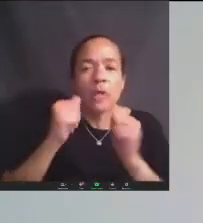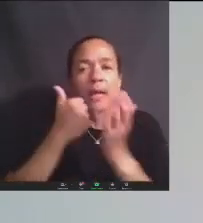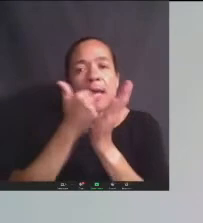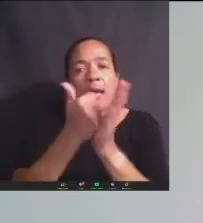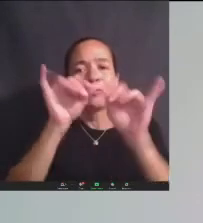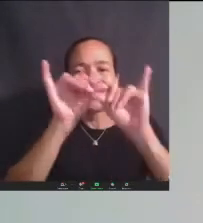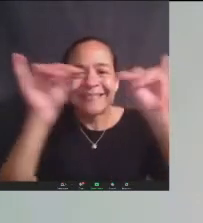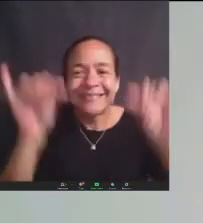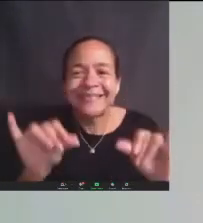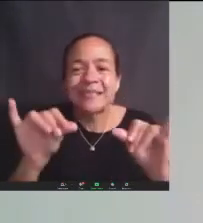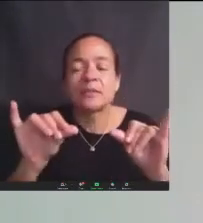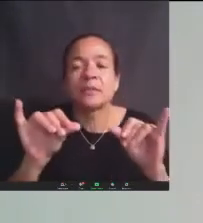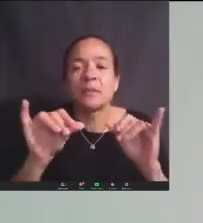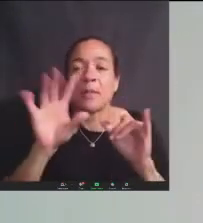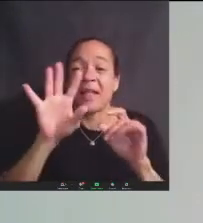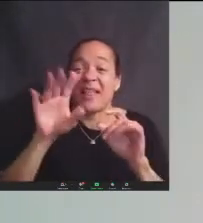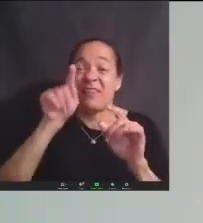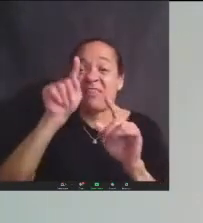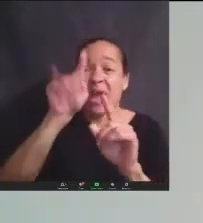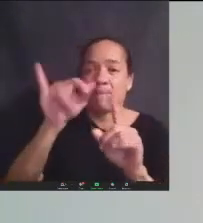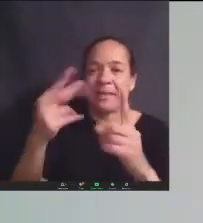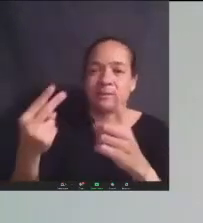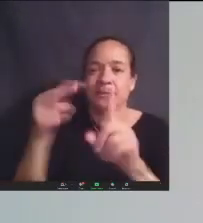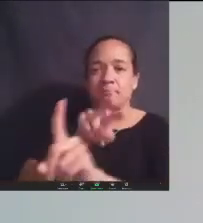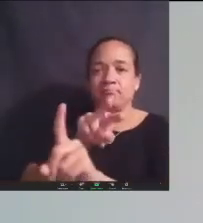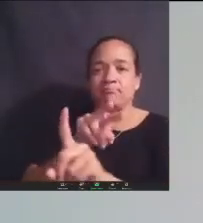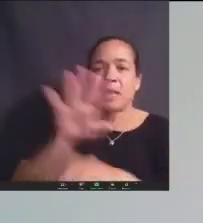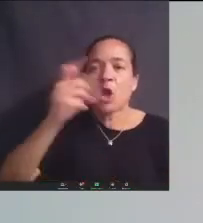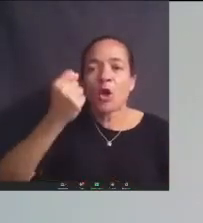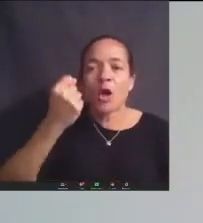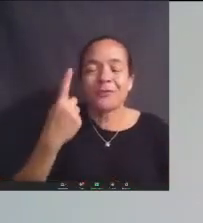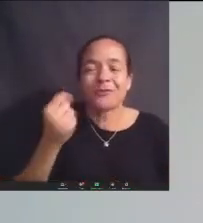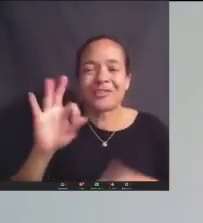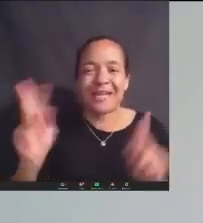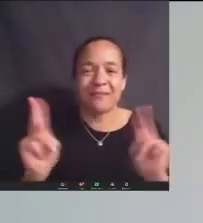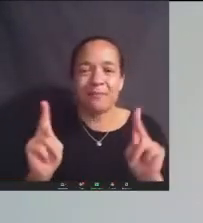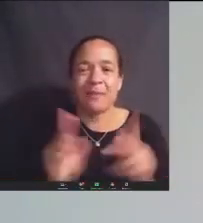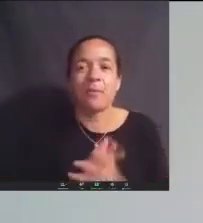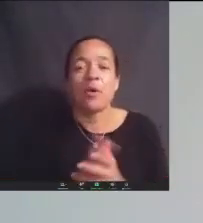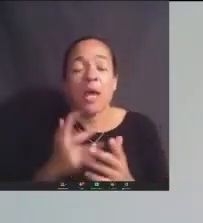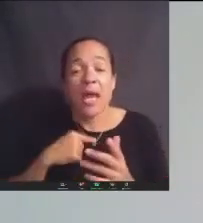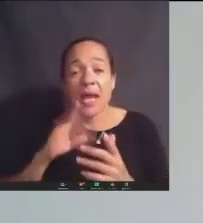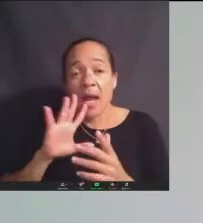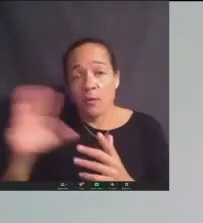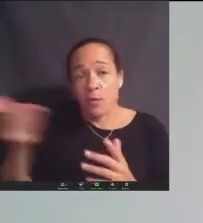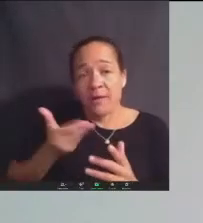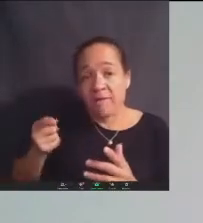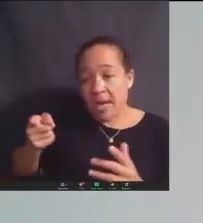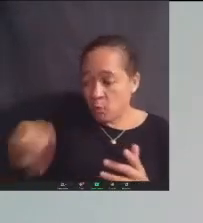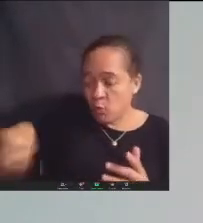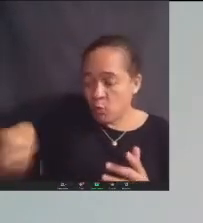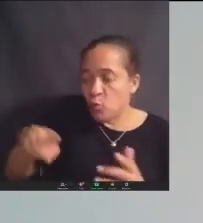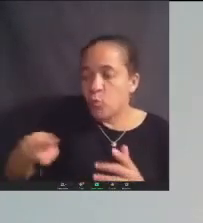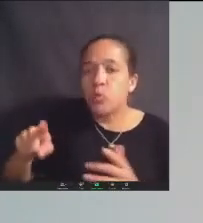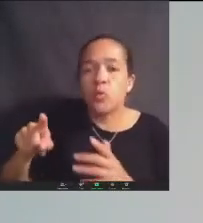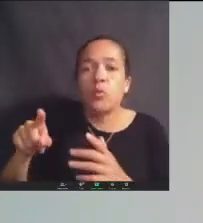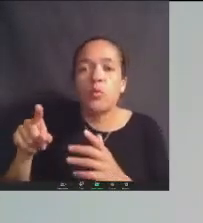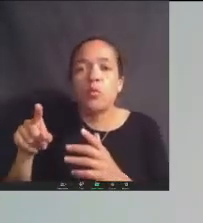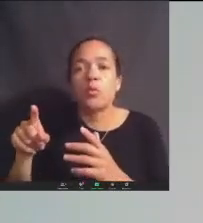really invite you, again, to tap into the BME community, use the resources that we make available to folks like you, right? Pick